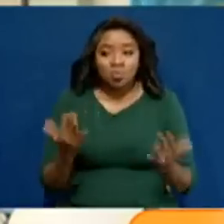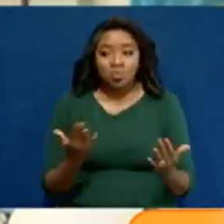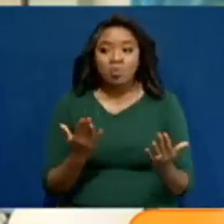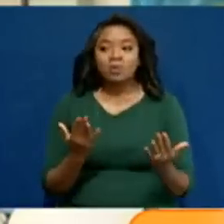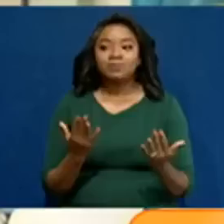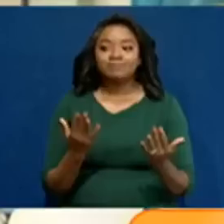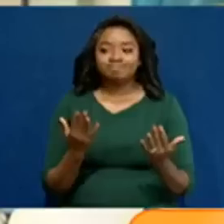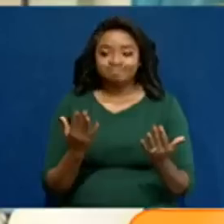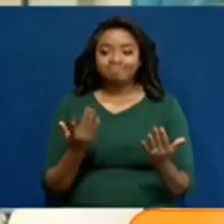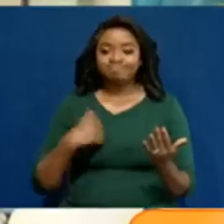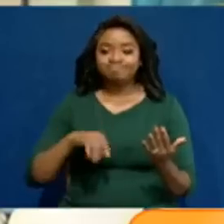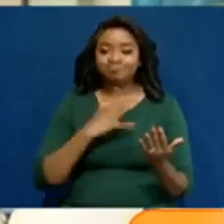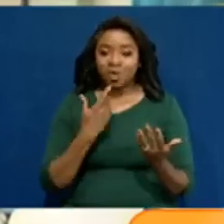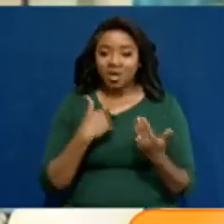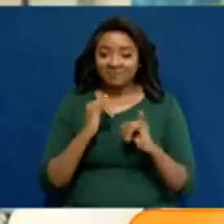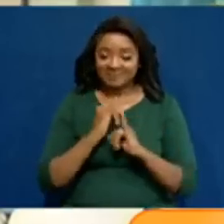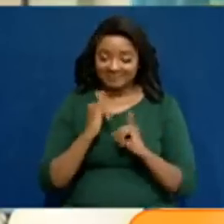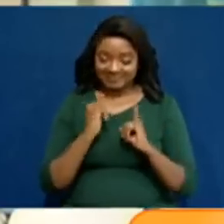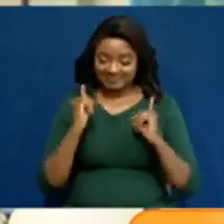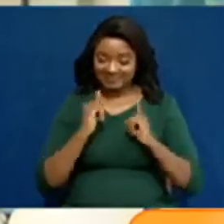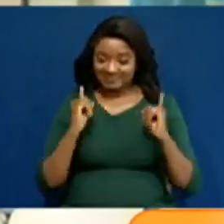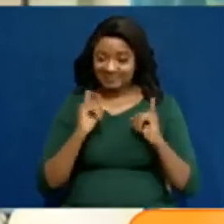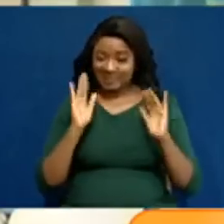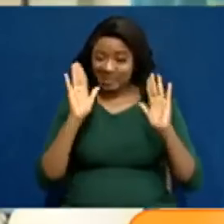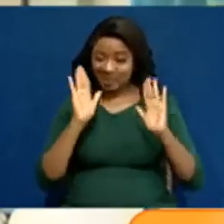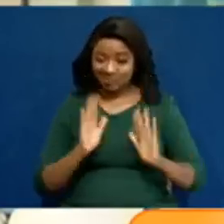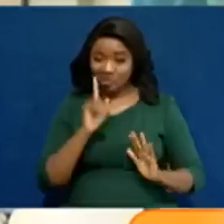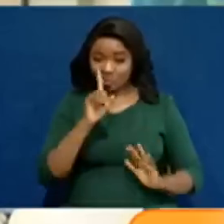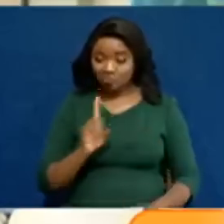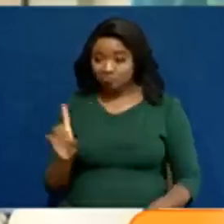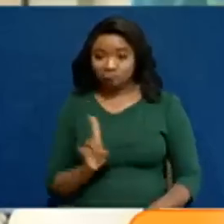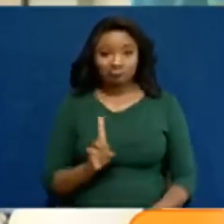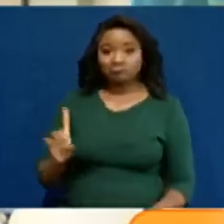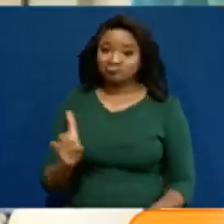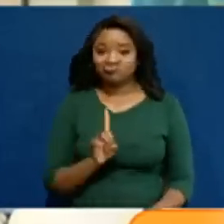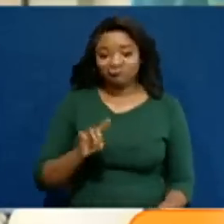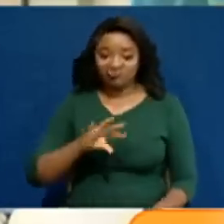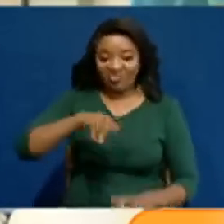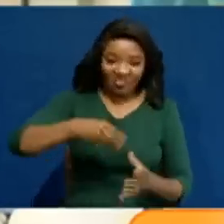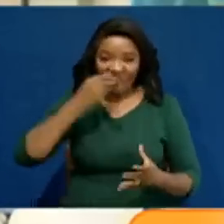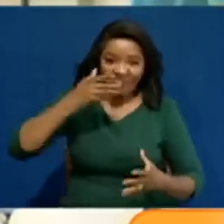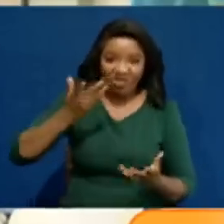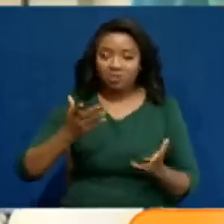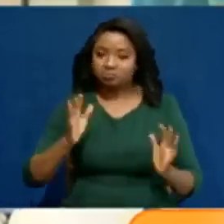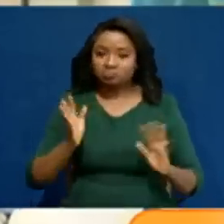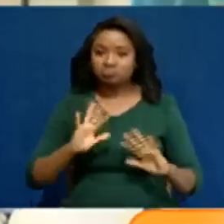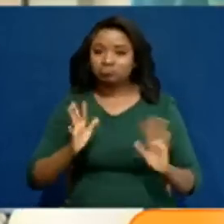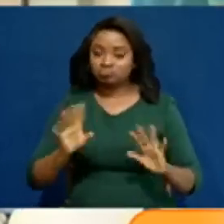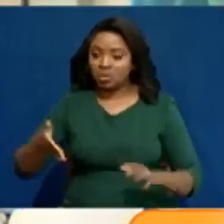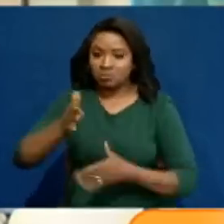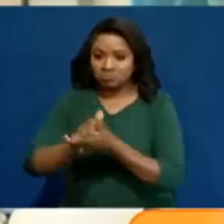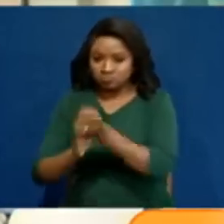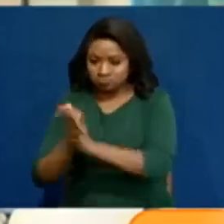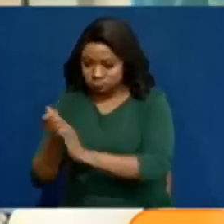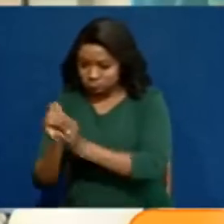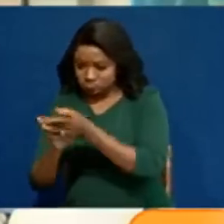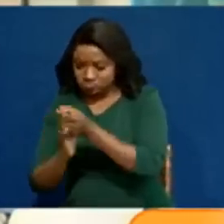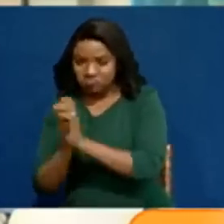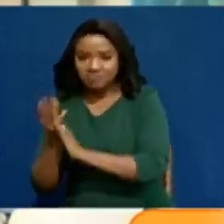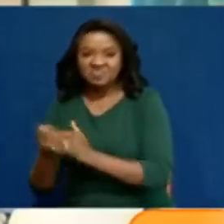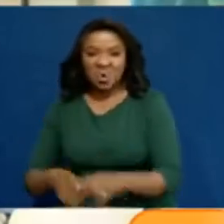what we refer to as general hygiene. If you go to a place, you wash your hands. We avoid crowding in places. We also avoid